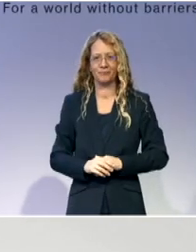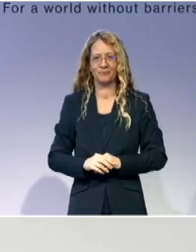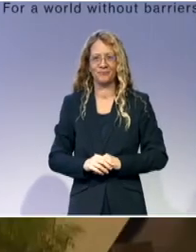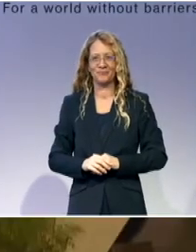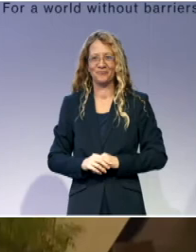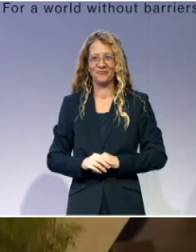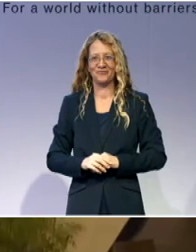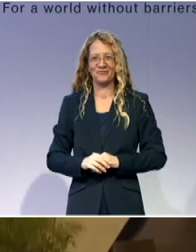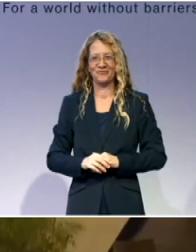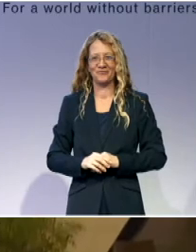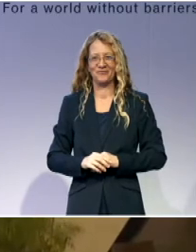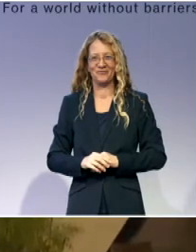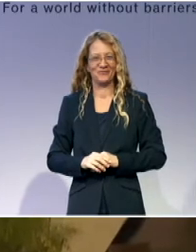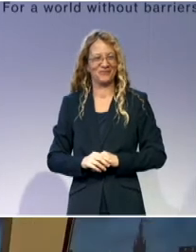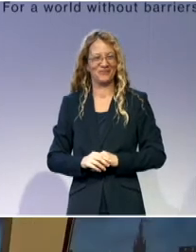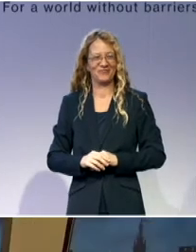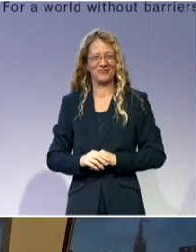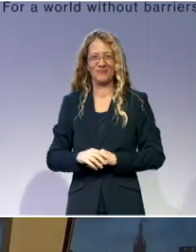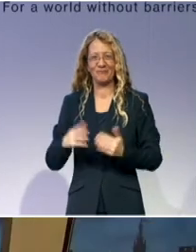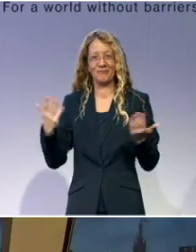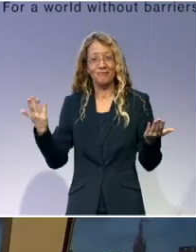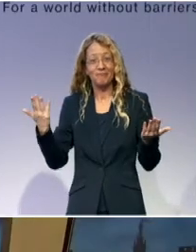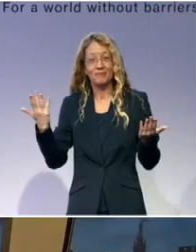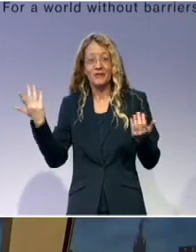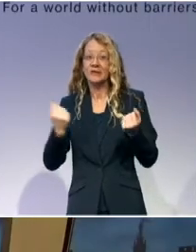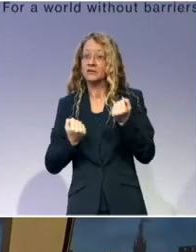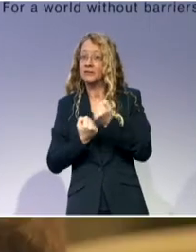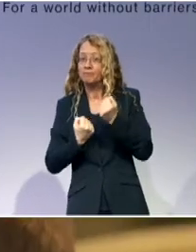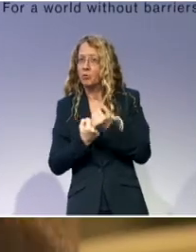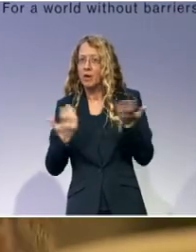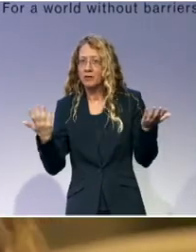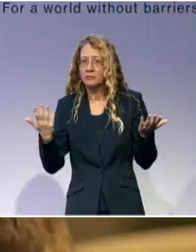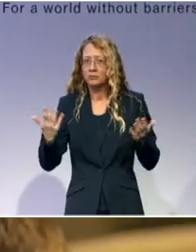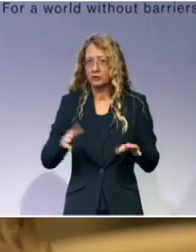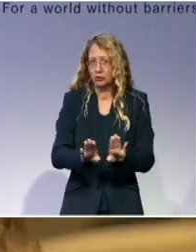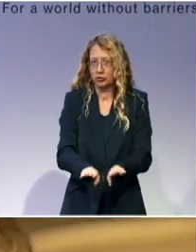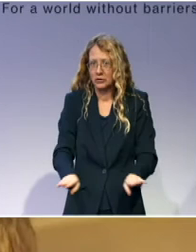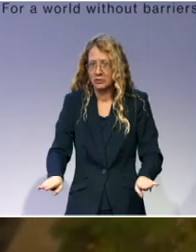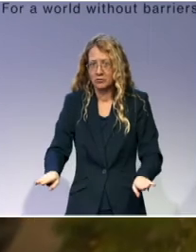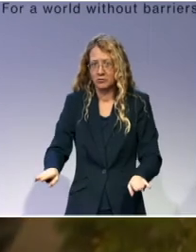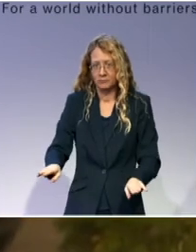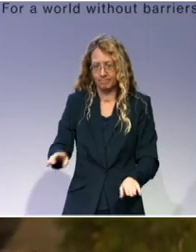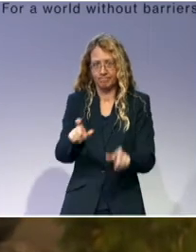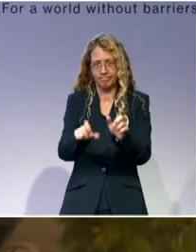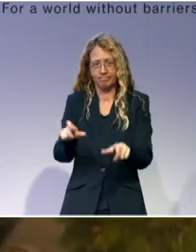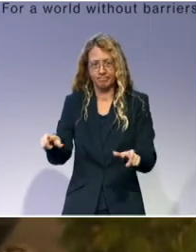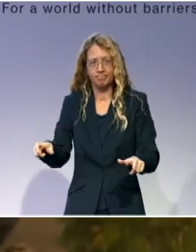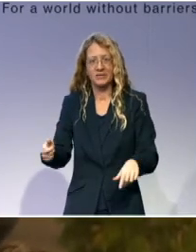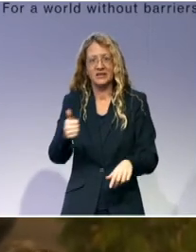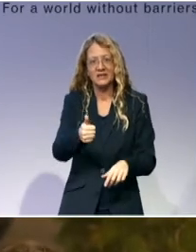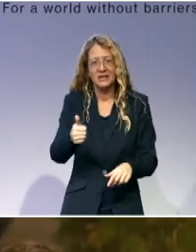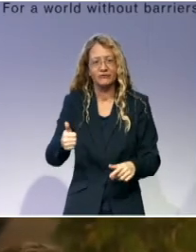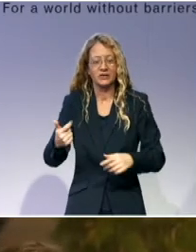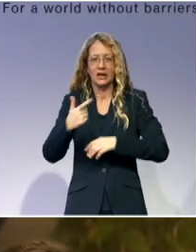participant. Mirrorable supports rehabilitation of young stroke survivors. The online, home-based therapy